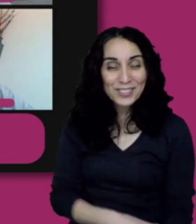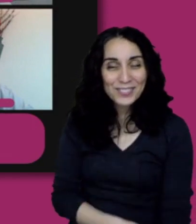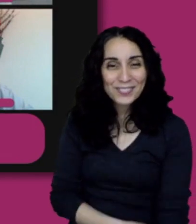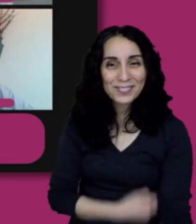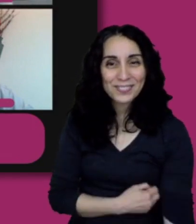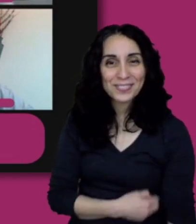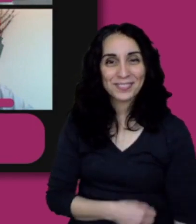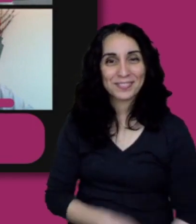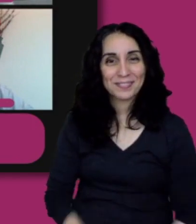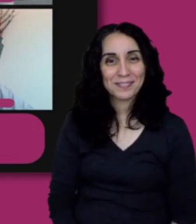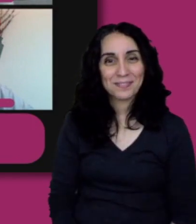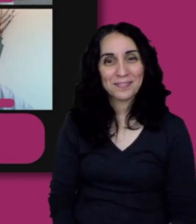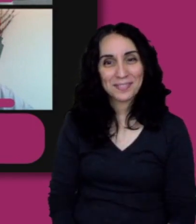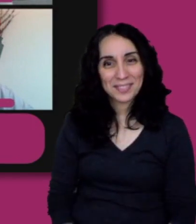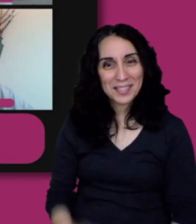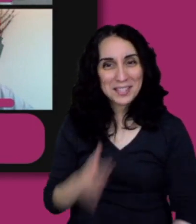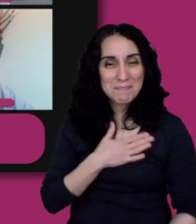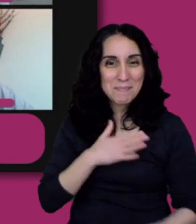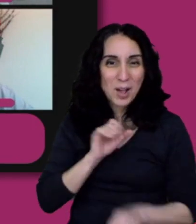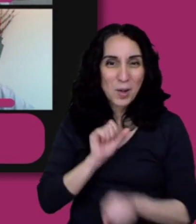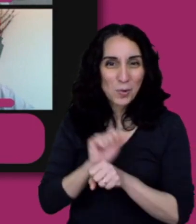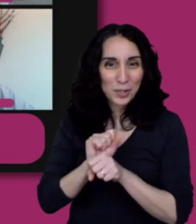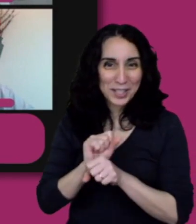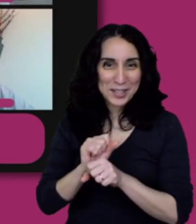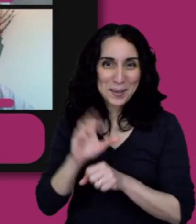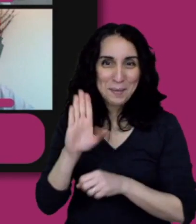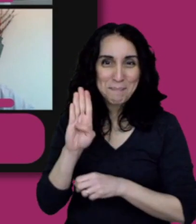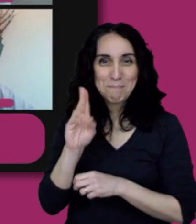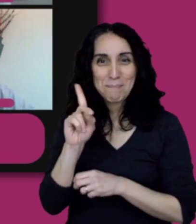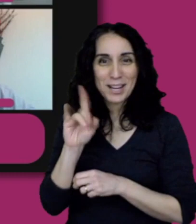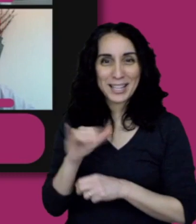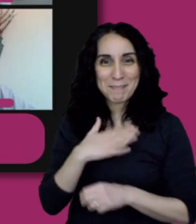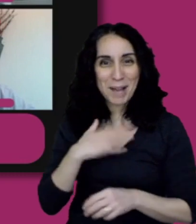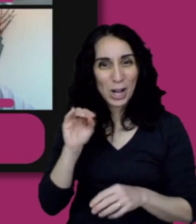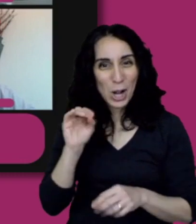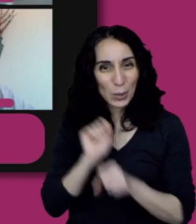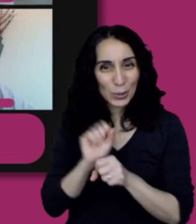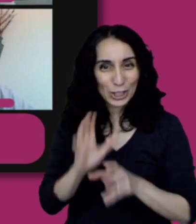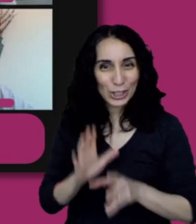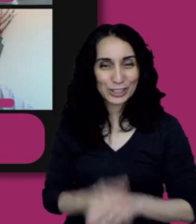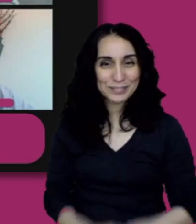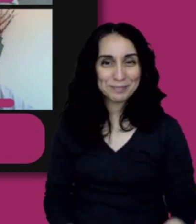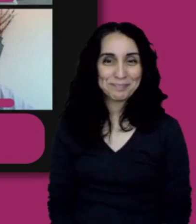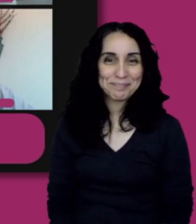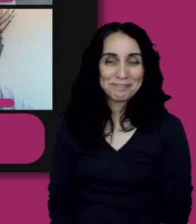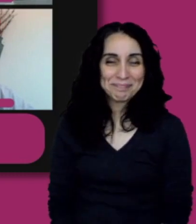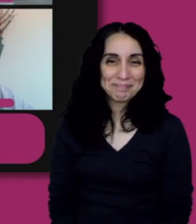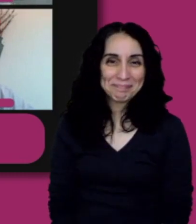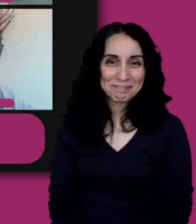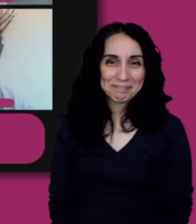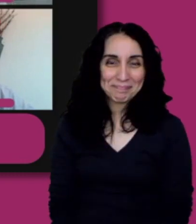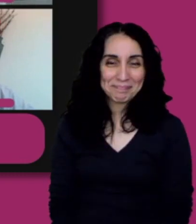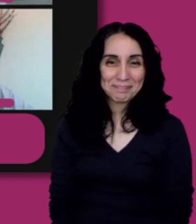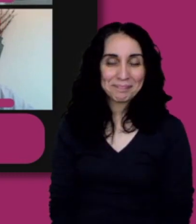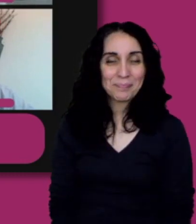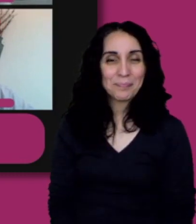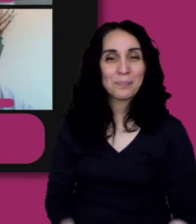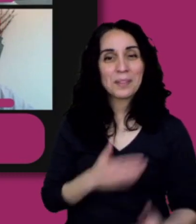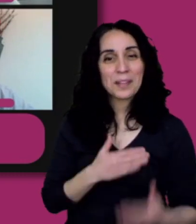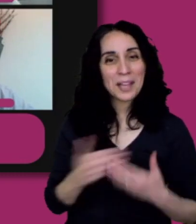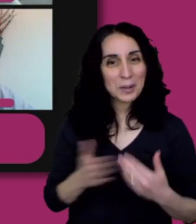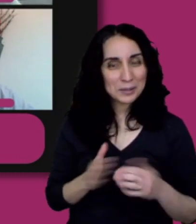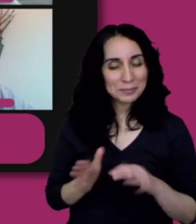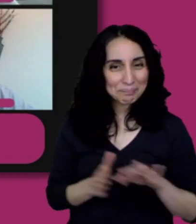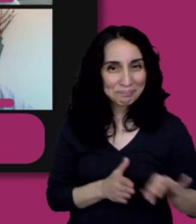help mom answer all the questions. He's my working buddy. Yeah. Excellent. He's my coworker. We all need them.